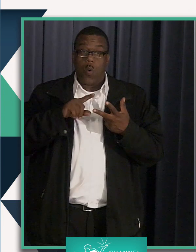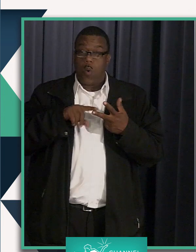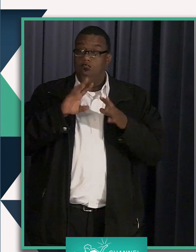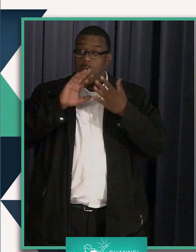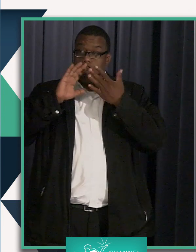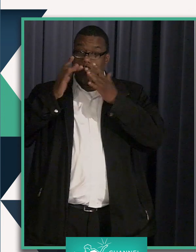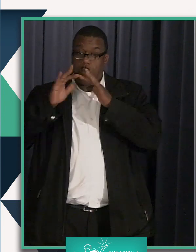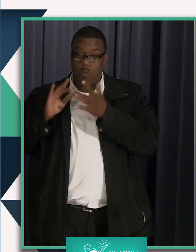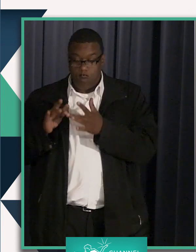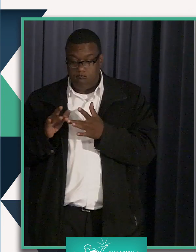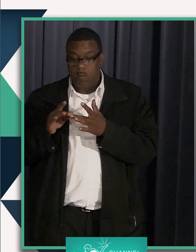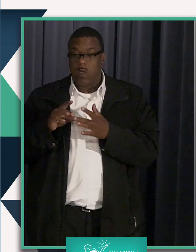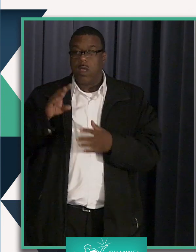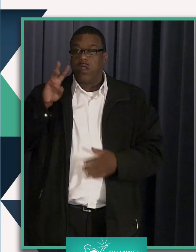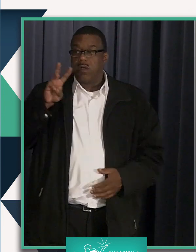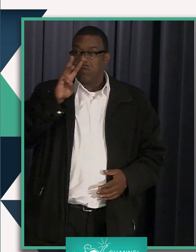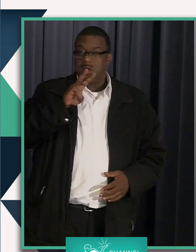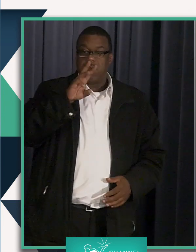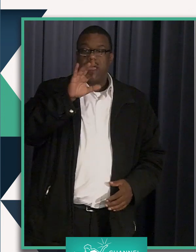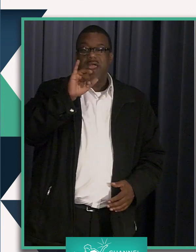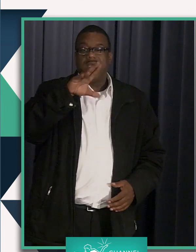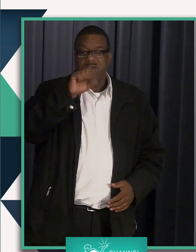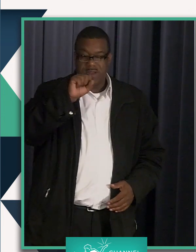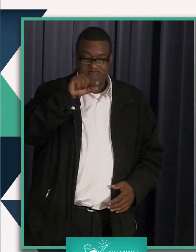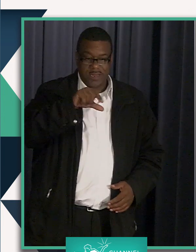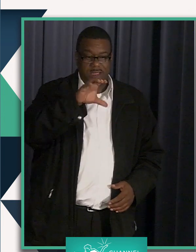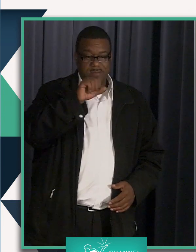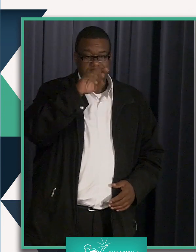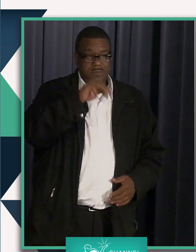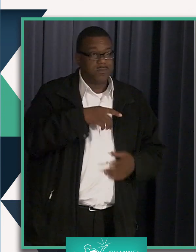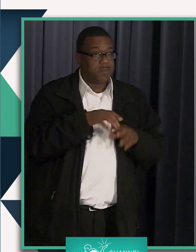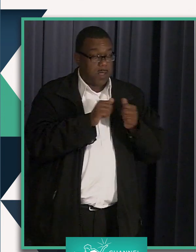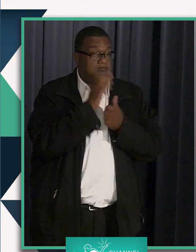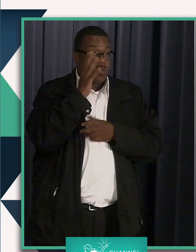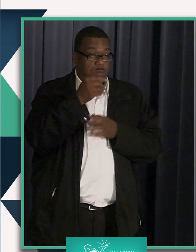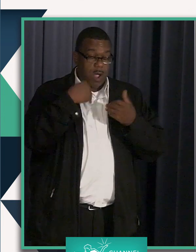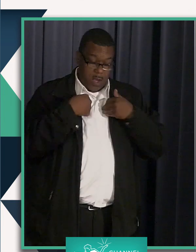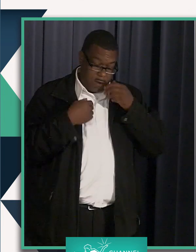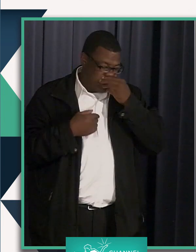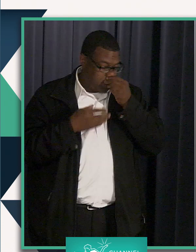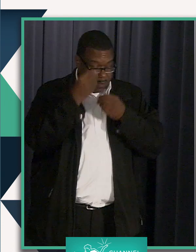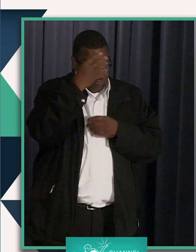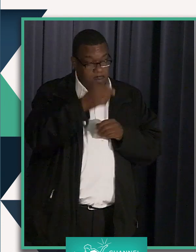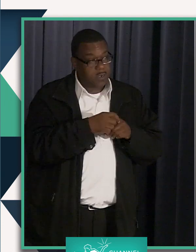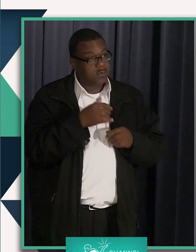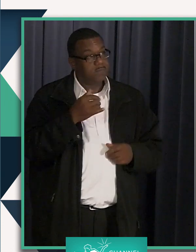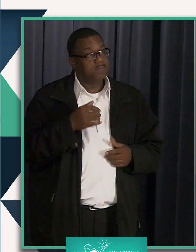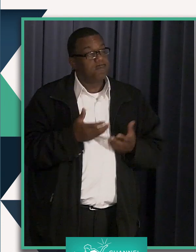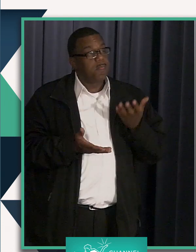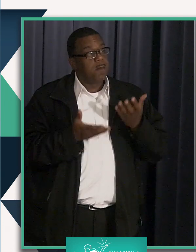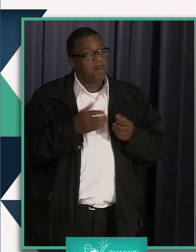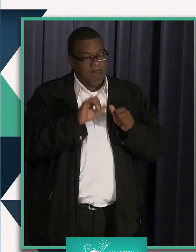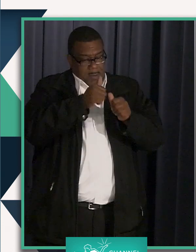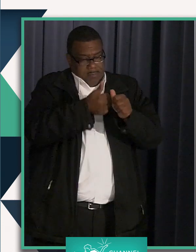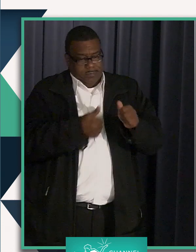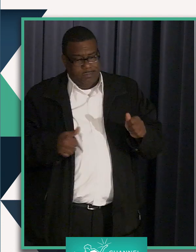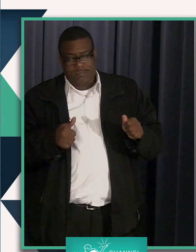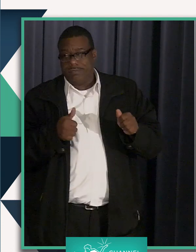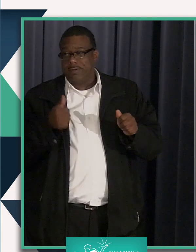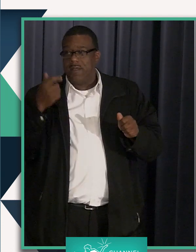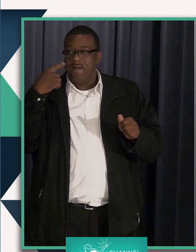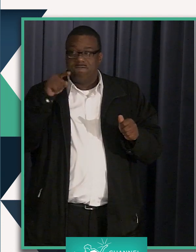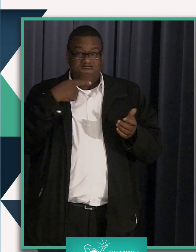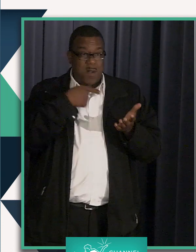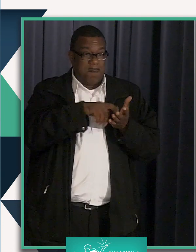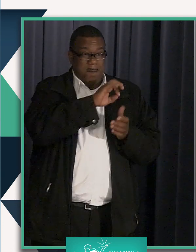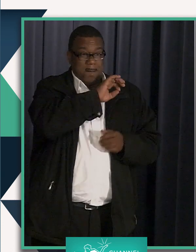Advanced Child Tax Credit eligibility tool, there should be some information for you there. Okay, so they may be backed up in getting you your refund